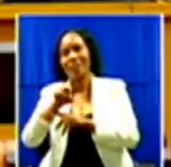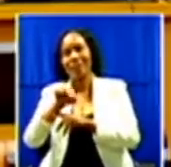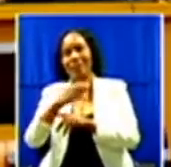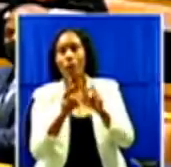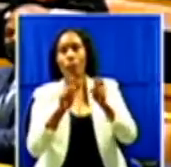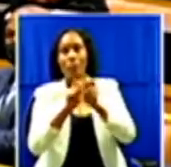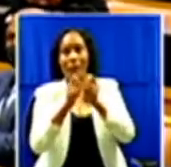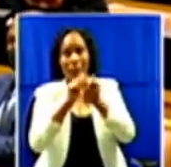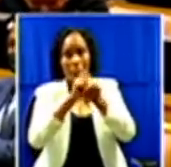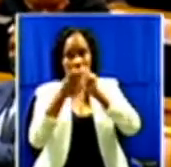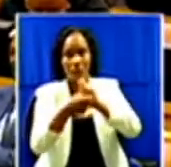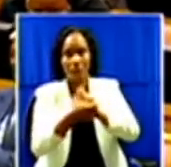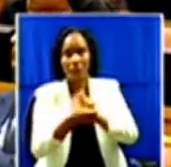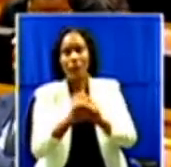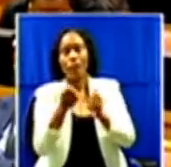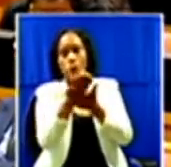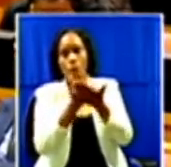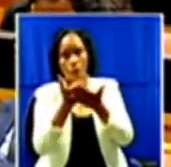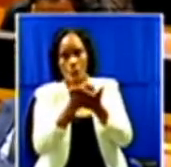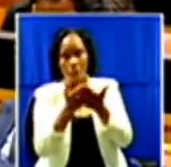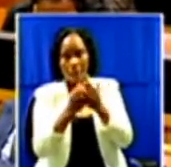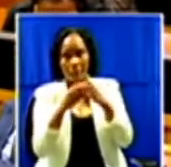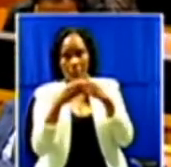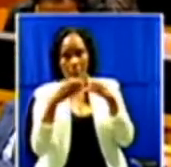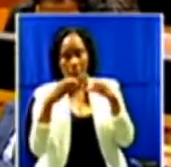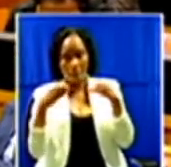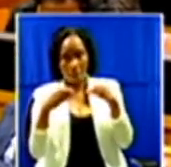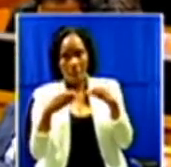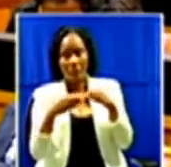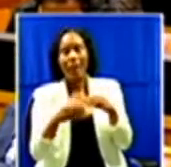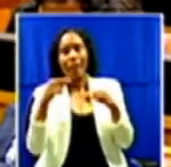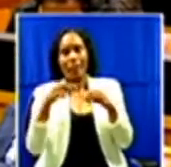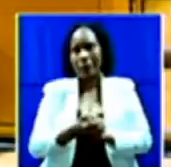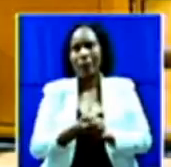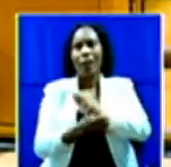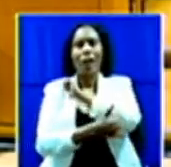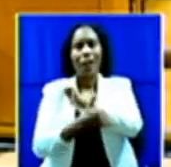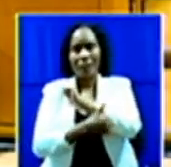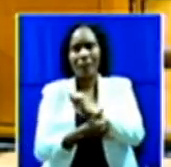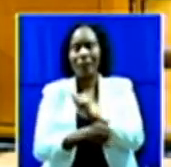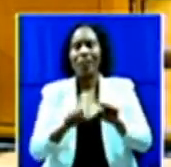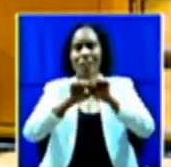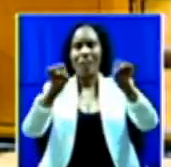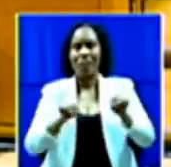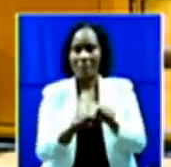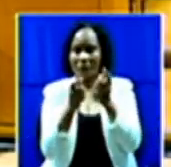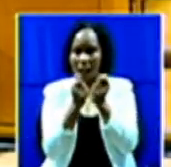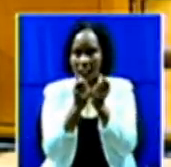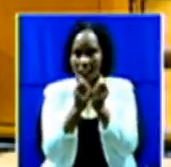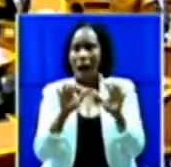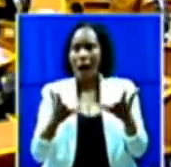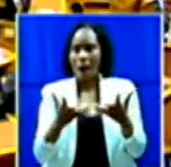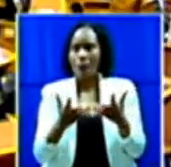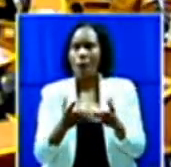Speaker, who seems to be having sufficient experience in parliamentary activities because he has